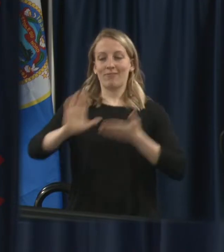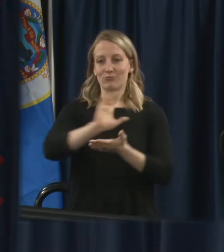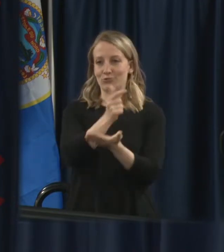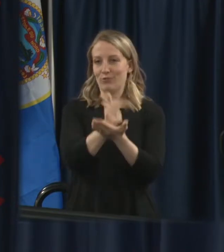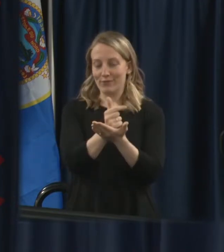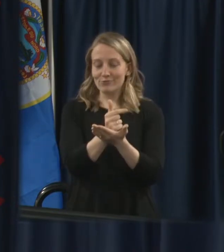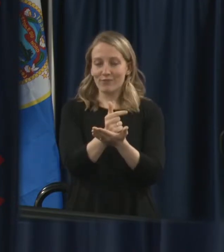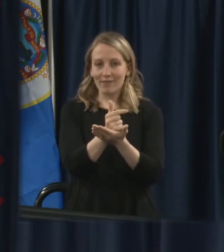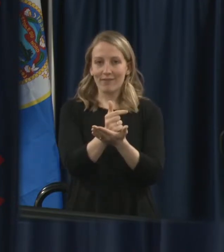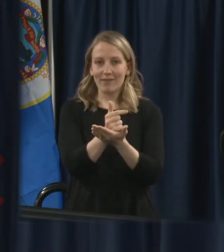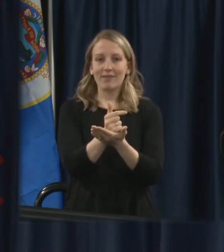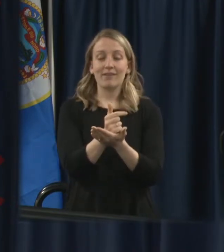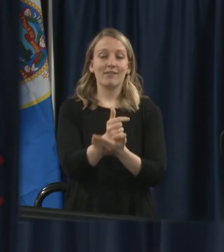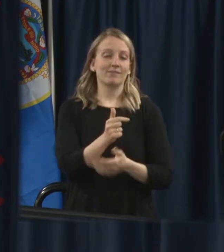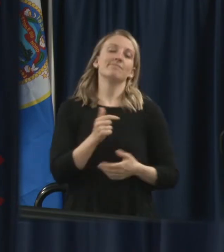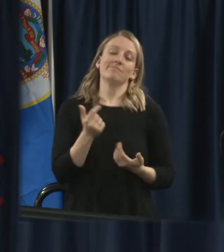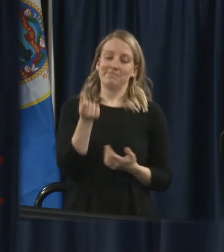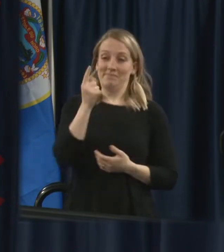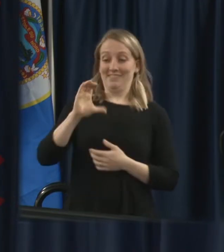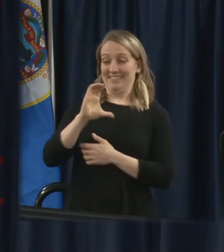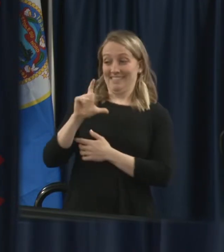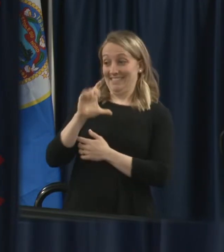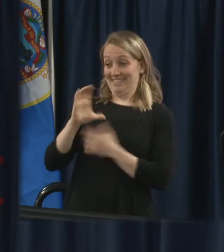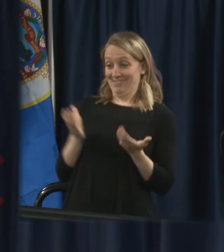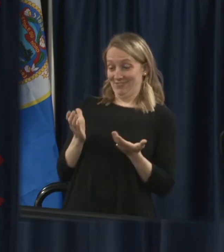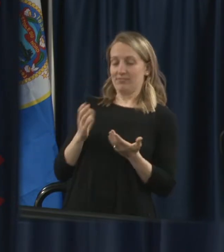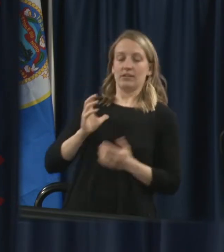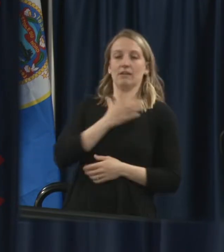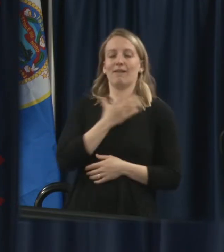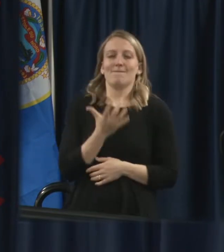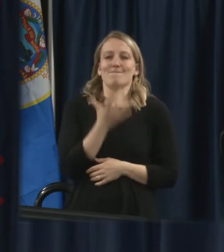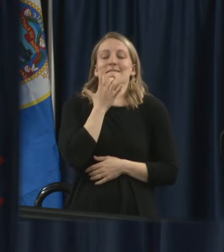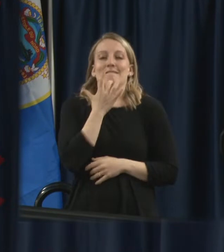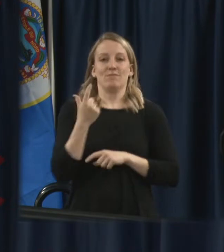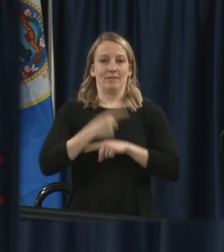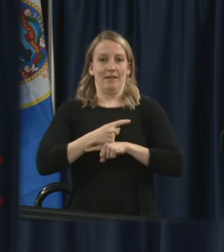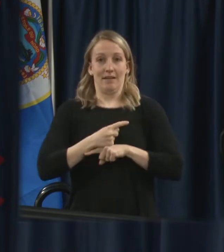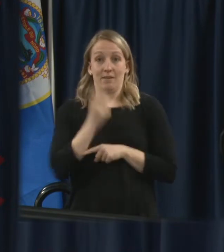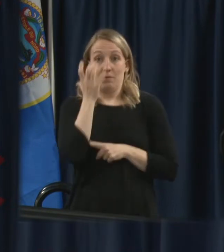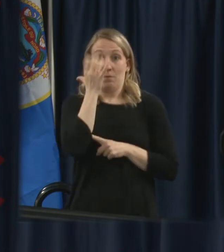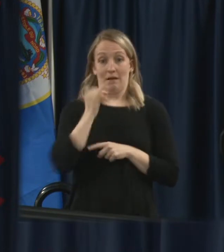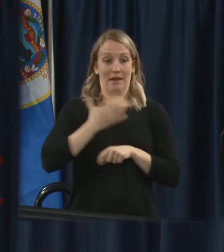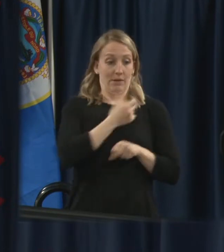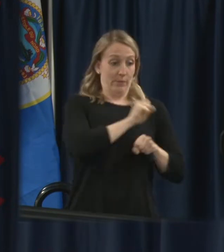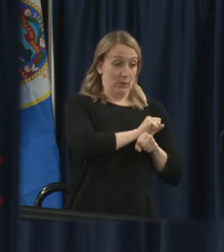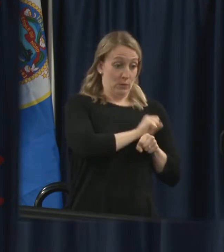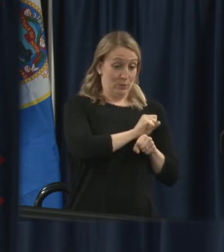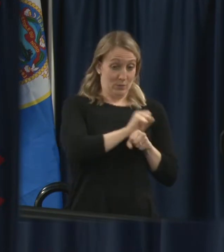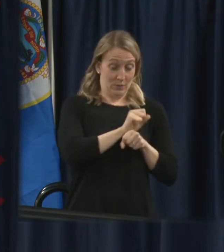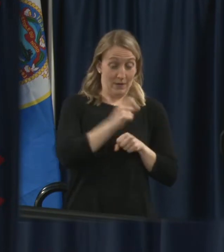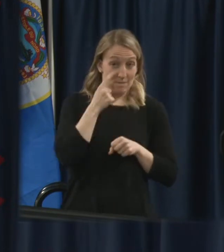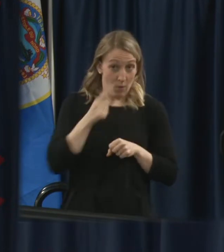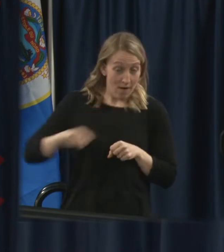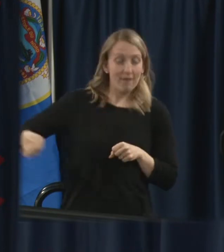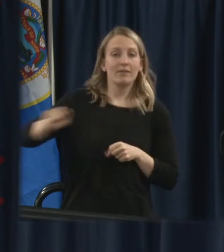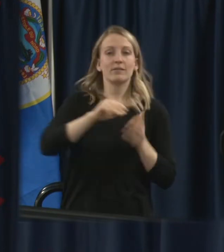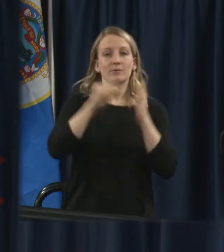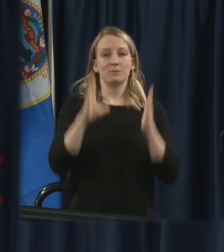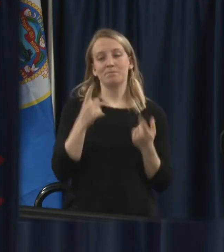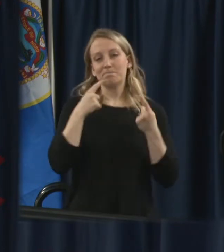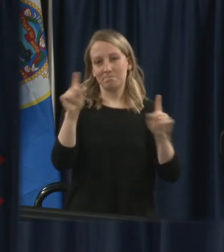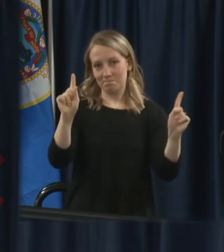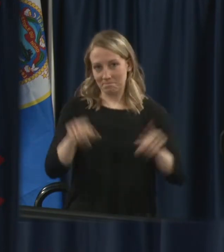our most favorite day here at CLC because everything we do is about helping you, students, to be